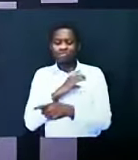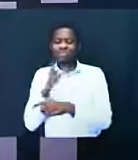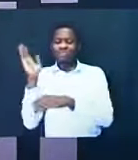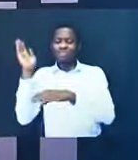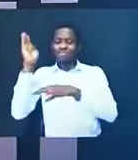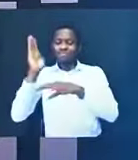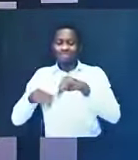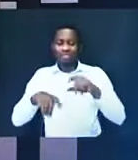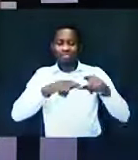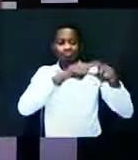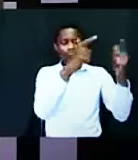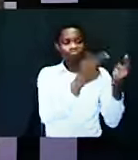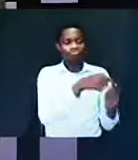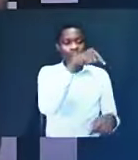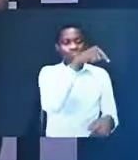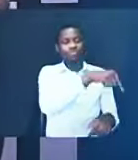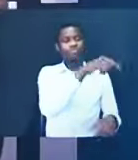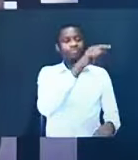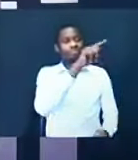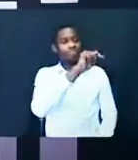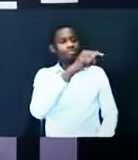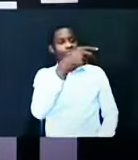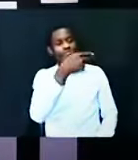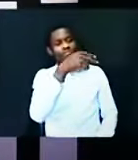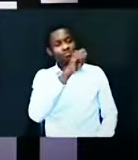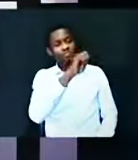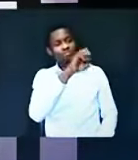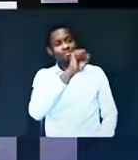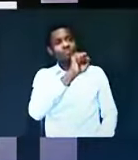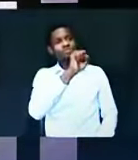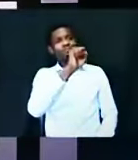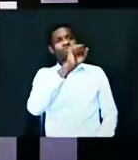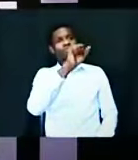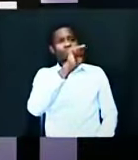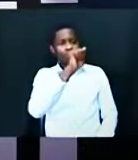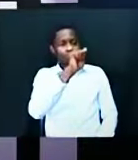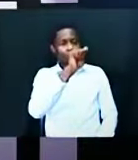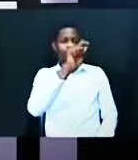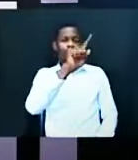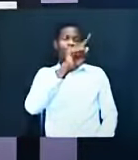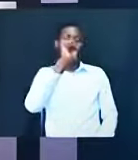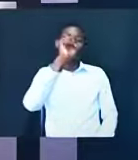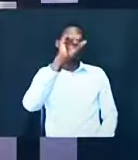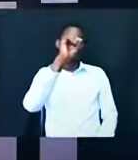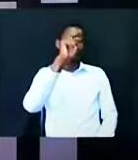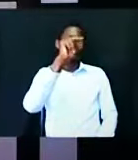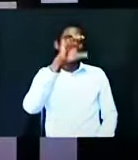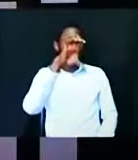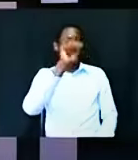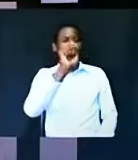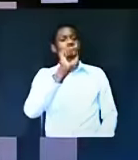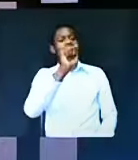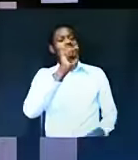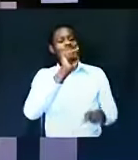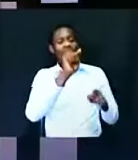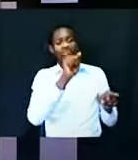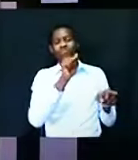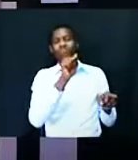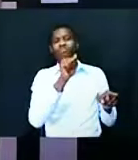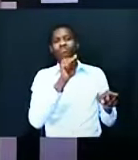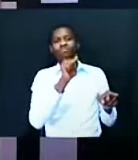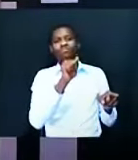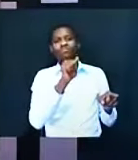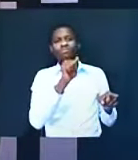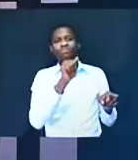that means is that the Berean Jews were of more noble character than the